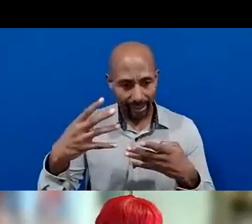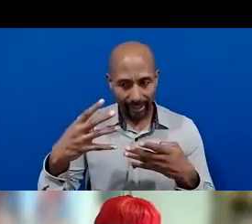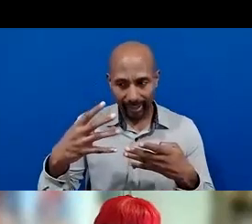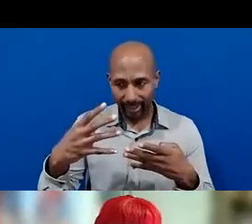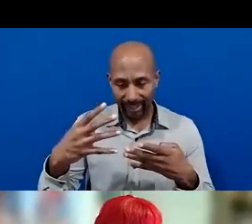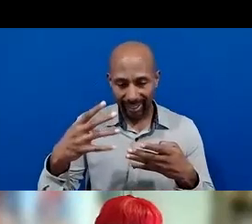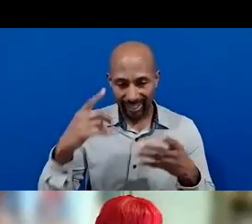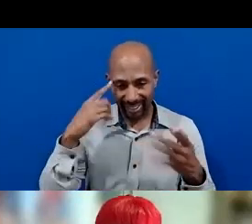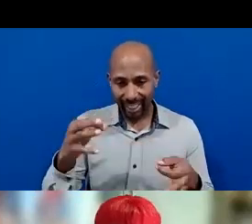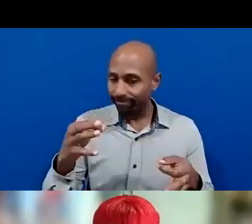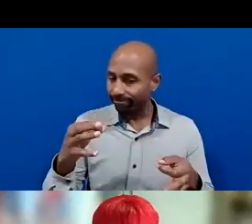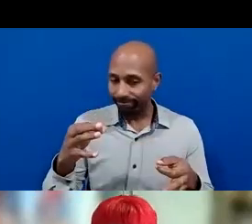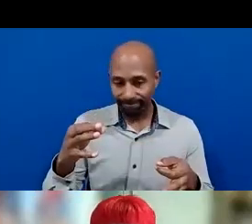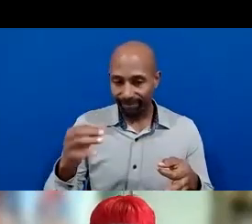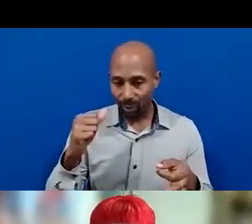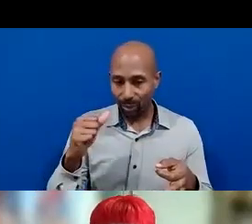no.